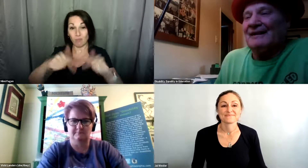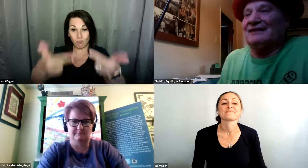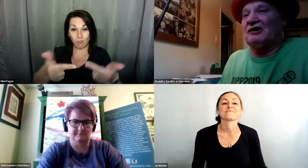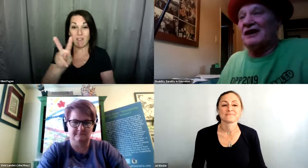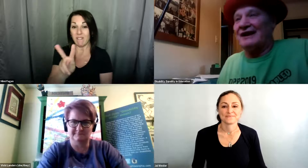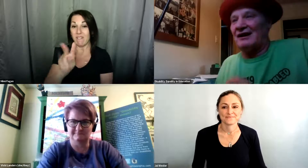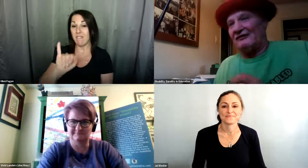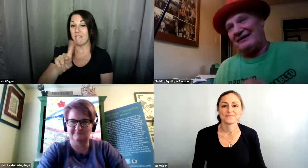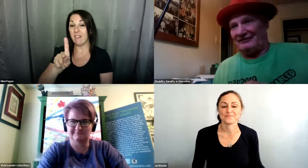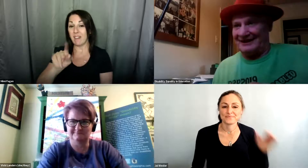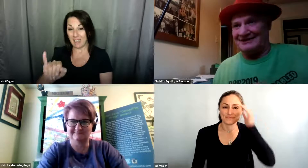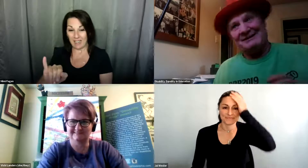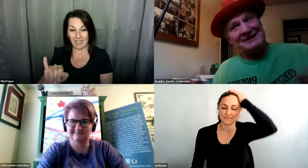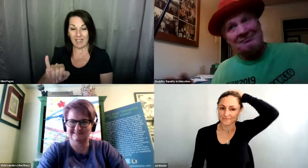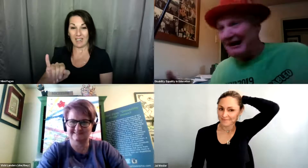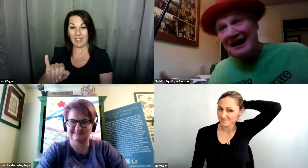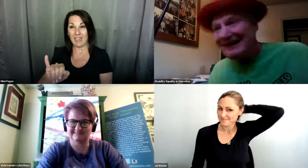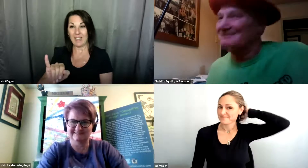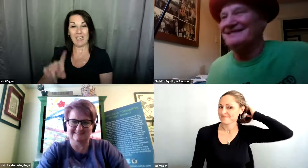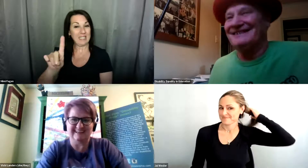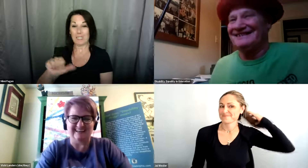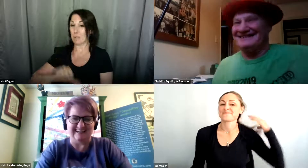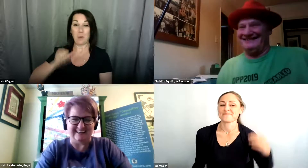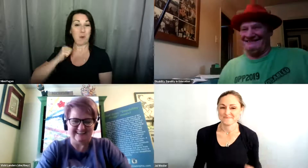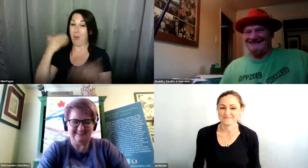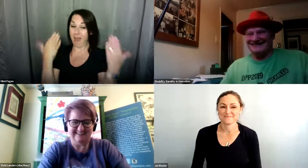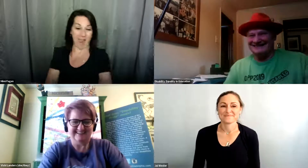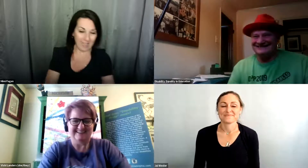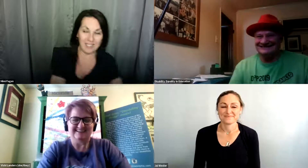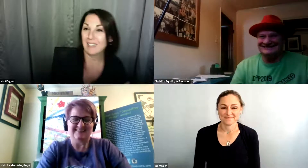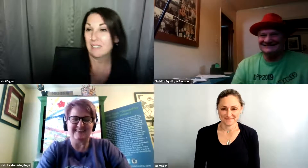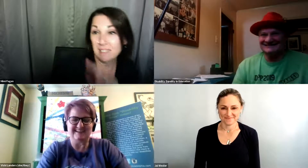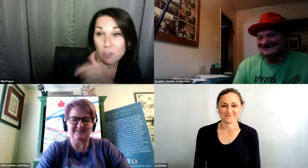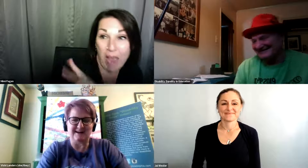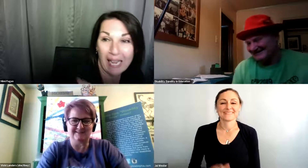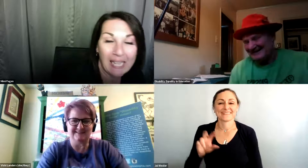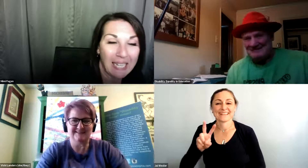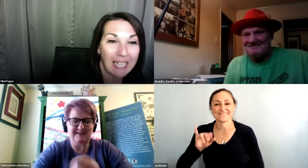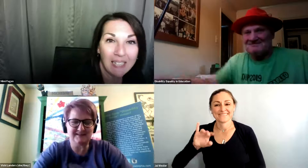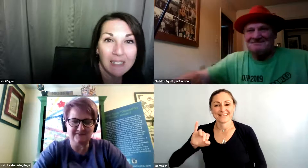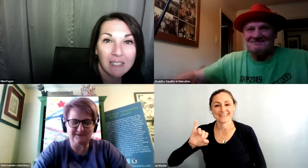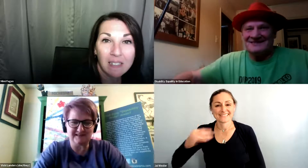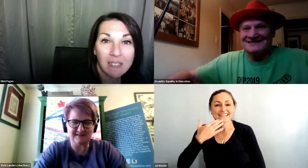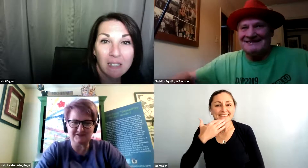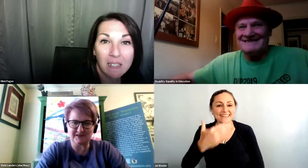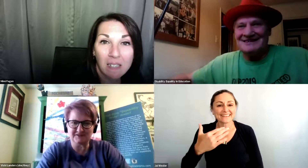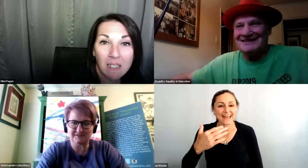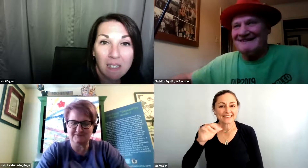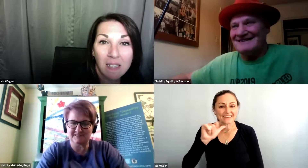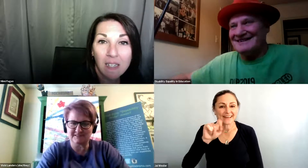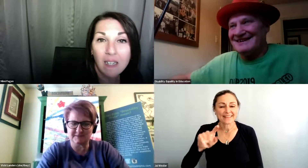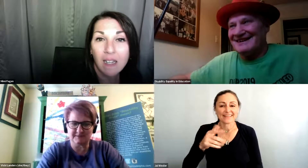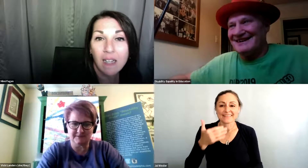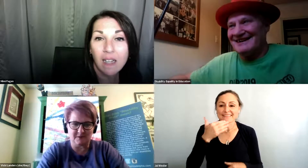doyen of Disability Pride. Thank you, Alan. Thank you for that introduction